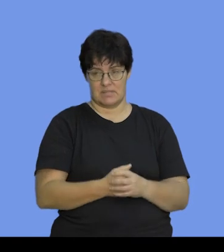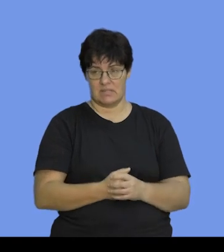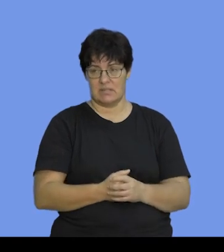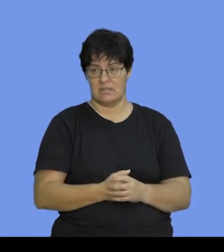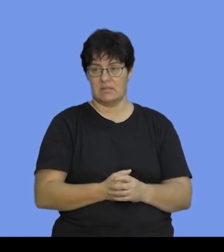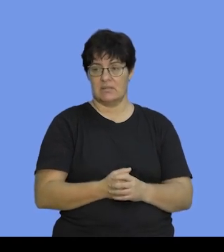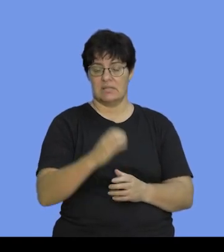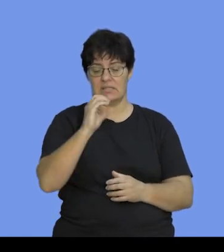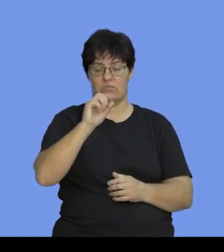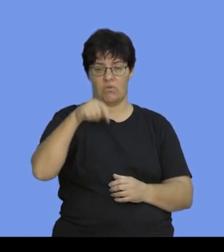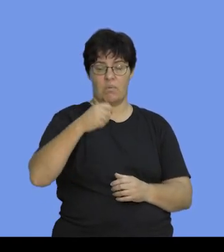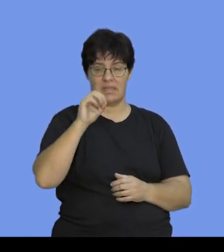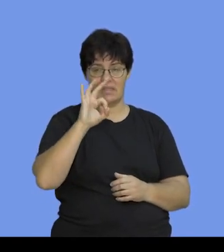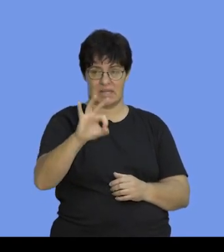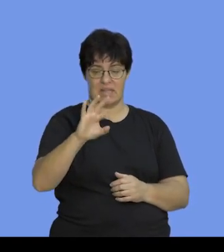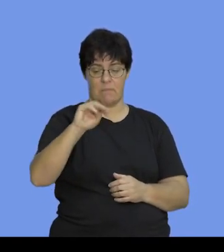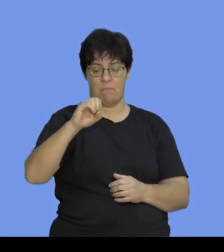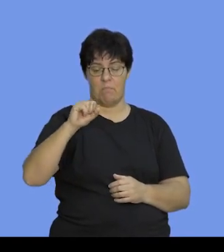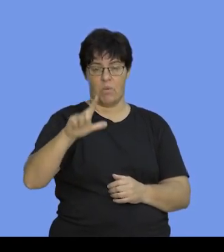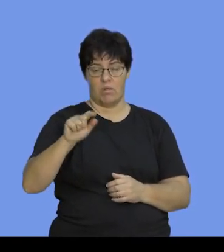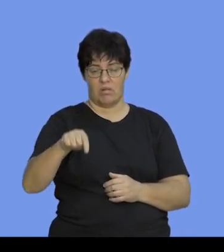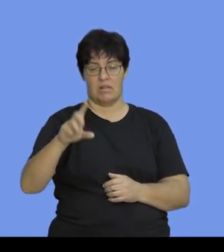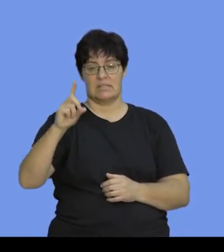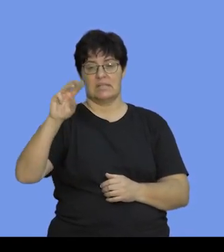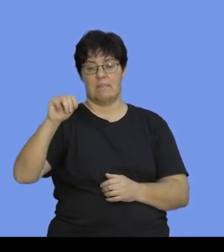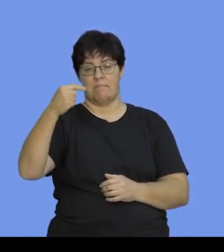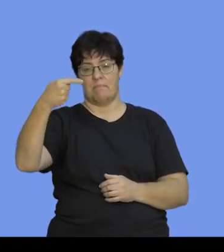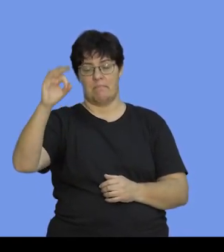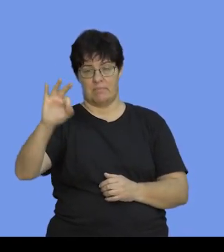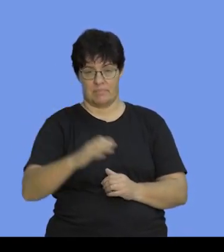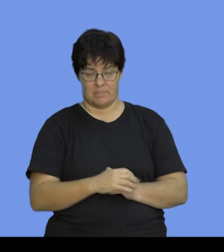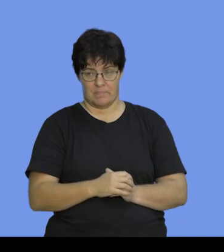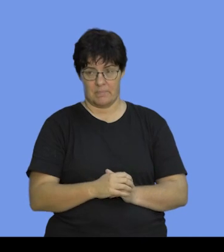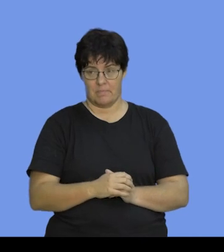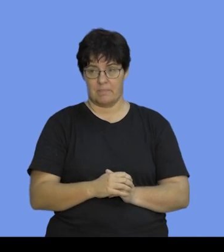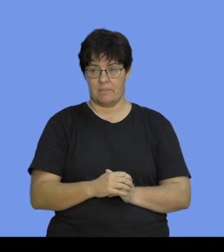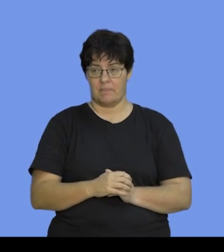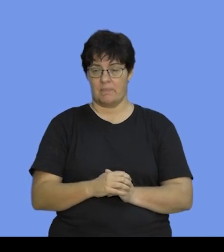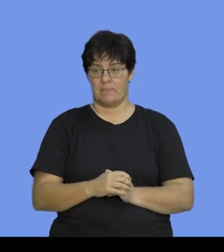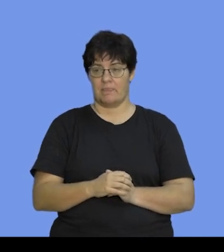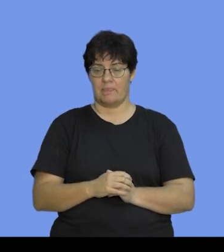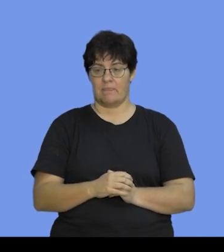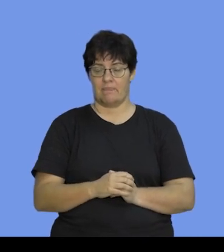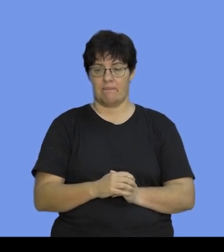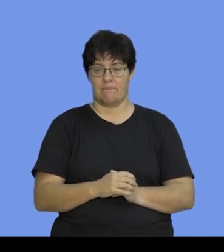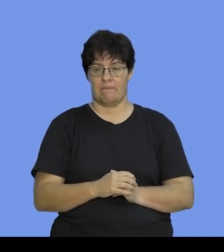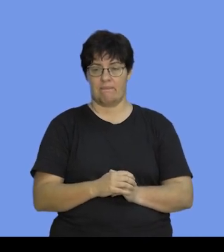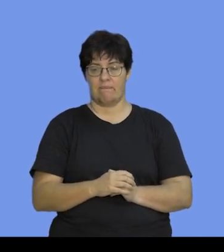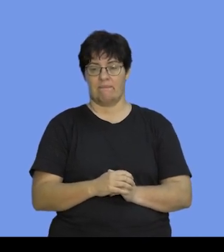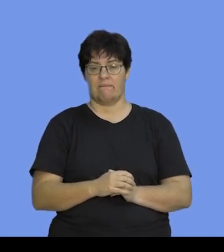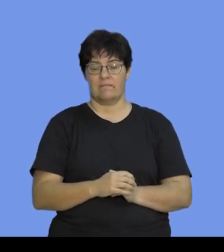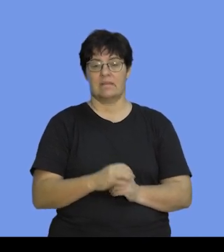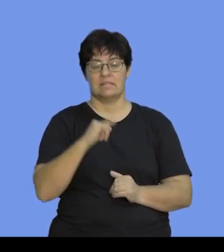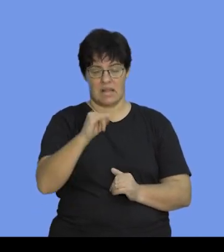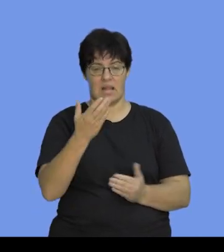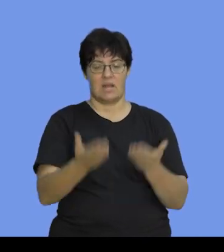3 times bigger, which is 0.3 moles per cubic decimeter, right, of the